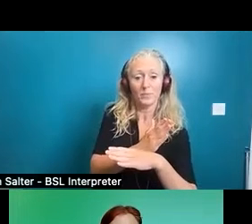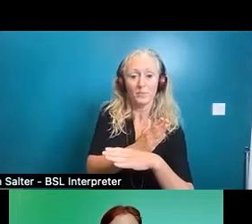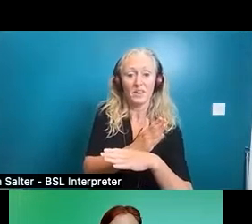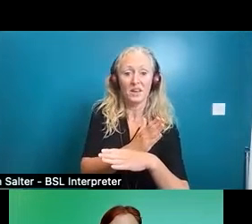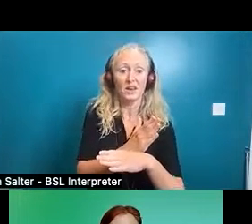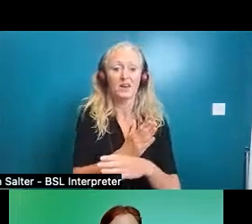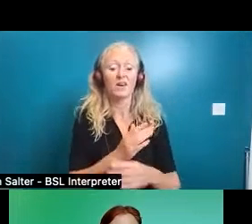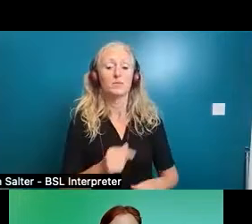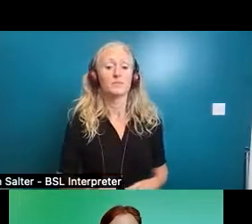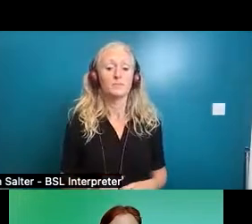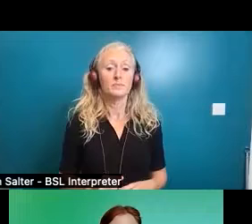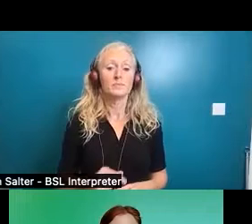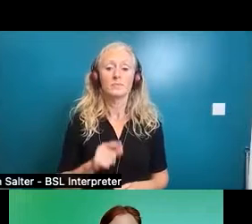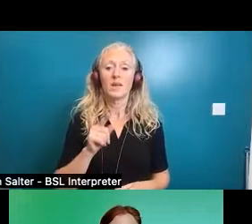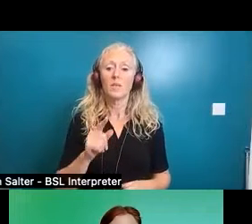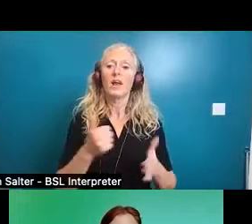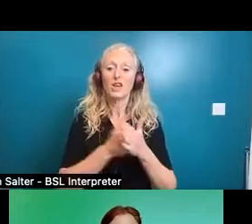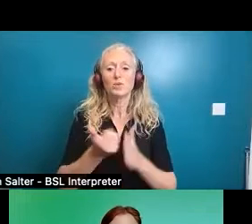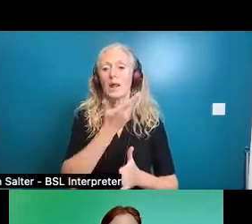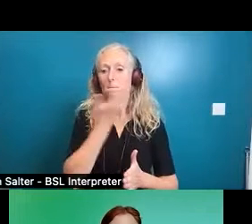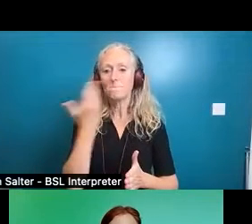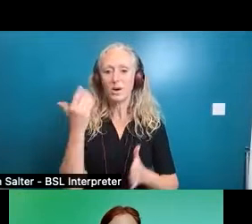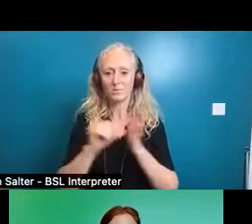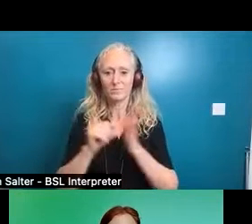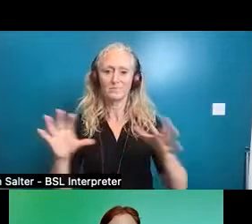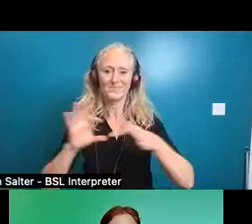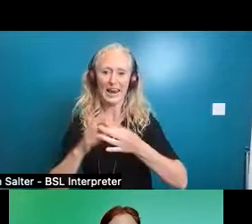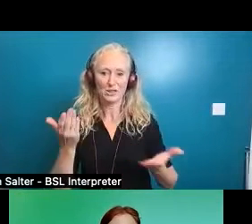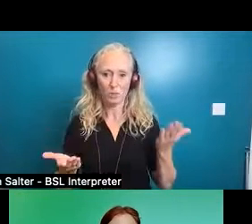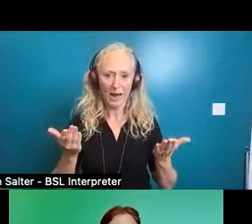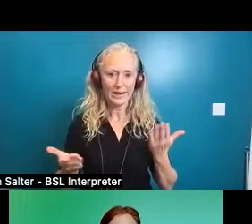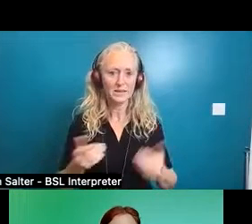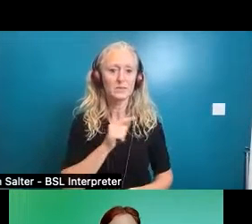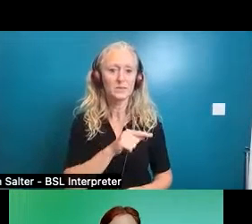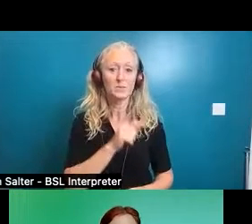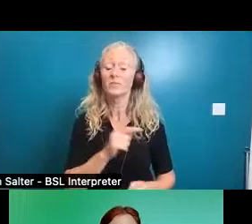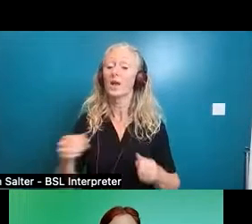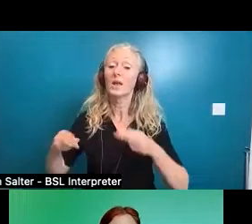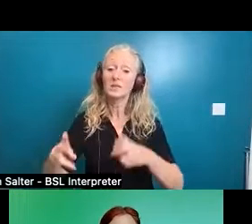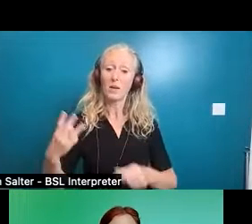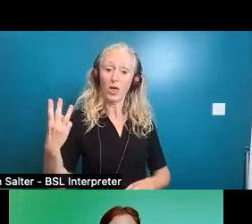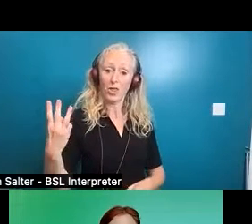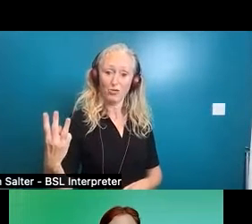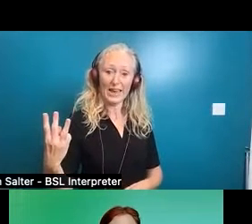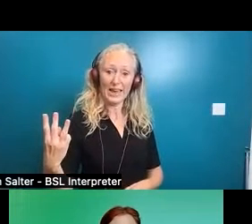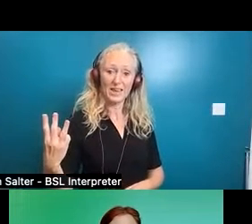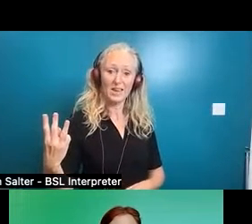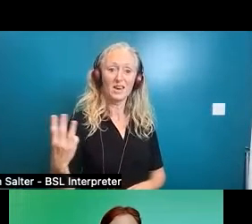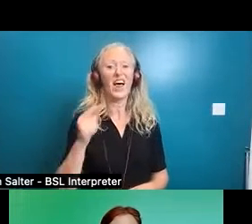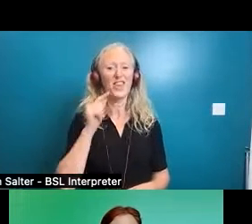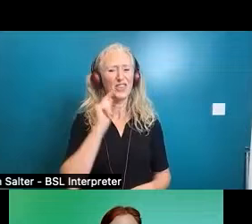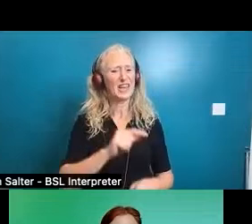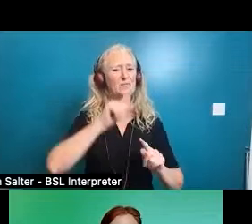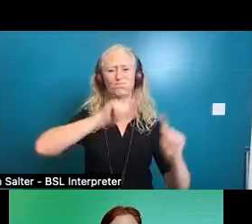normal. Usher 3, generally the hearing loss is later on, and the retinal dystrophy is much more variable about when it